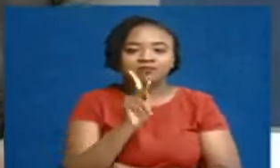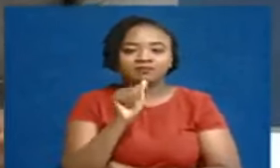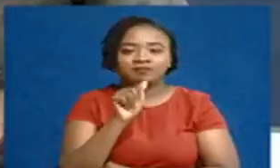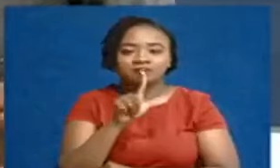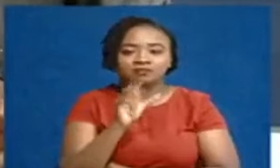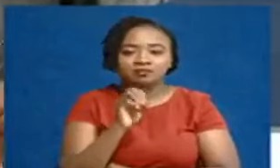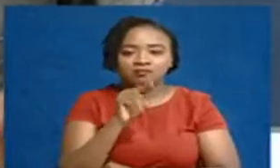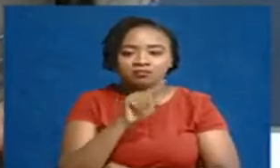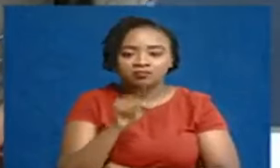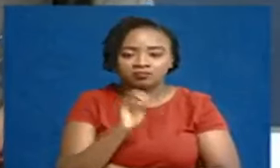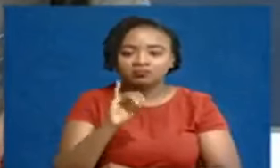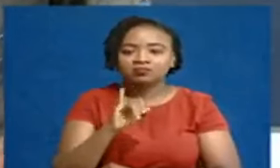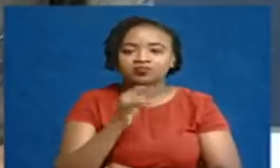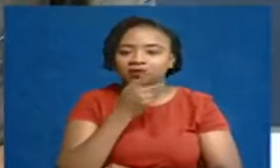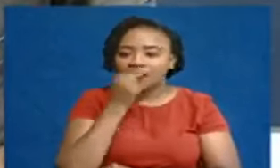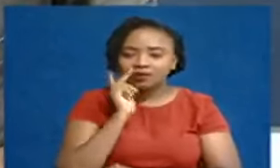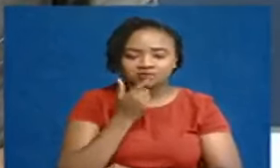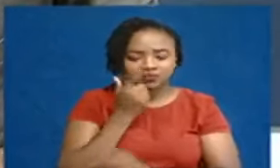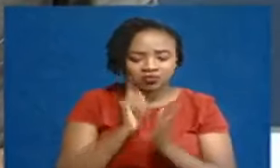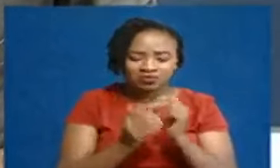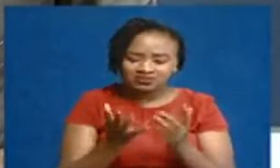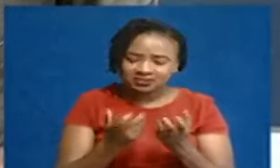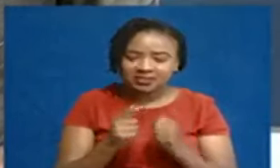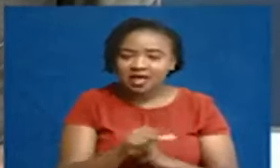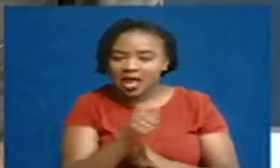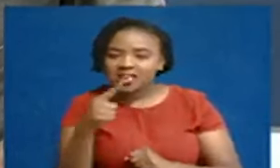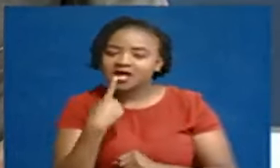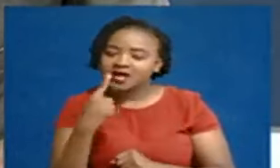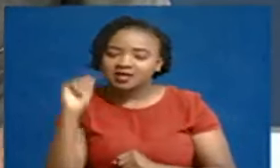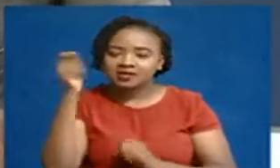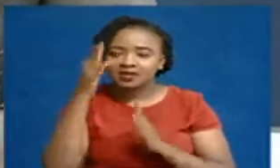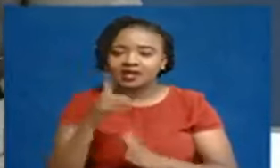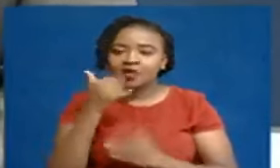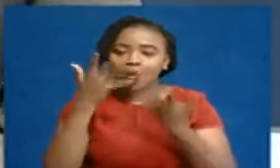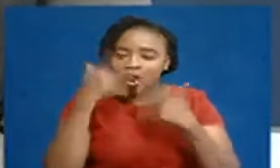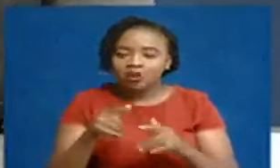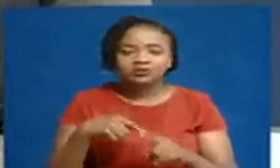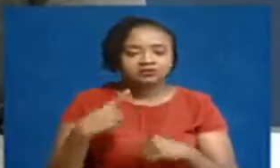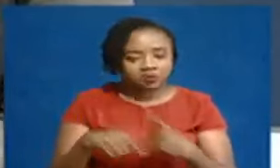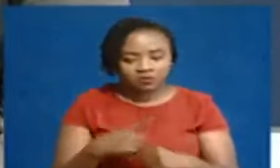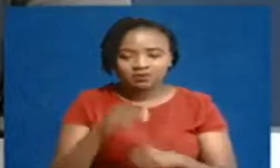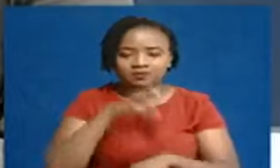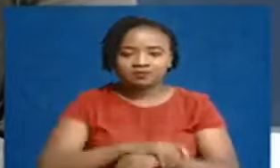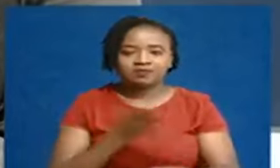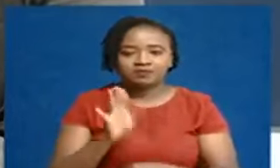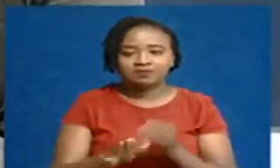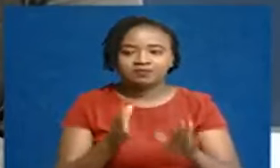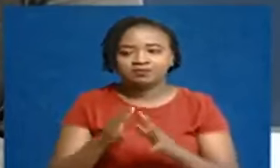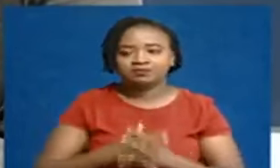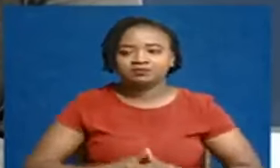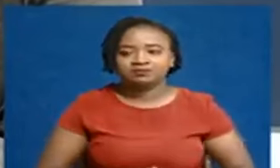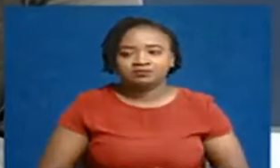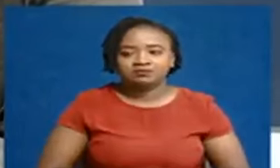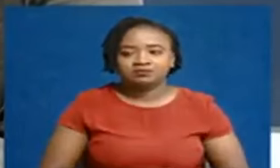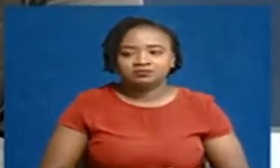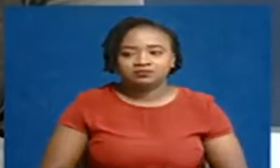continue pushing for the release of over 100 Kenyans who are still missing since the Gen Z protests. Let's get more from our very own Jirogi